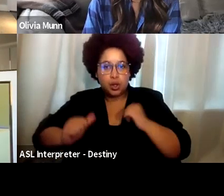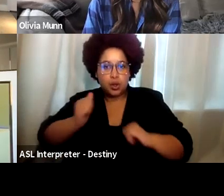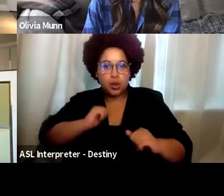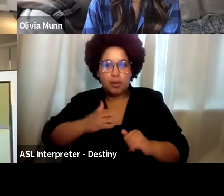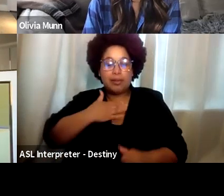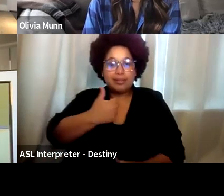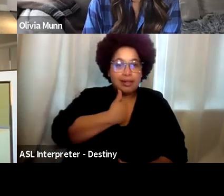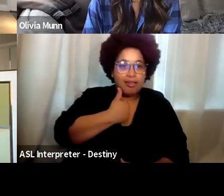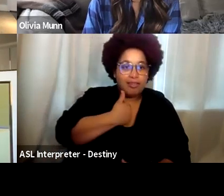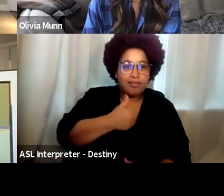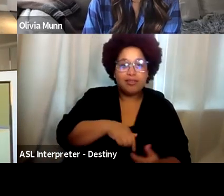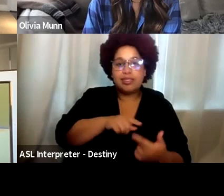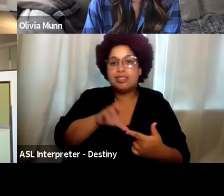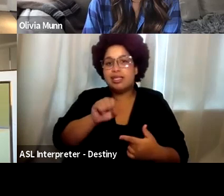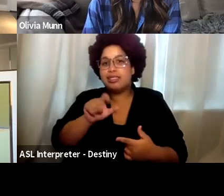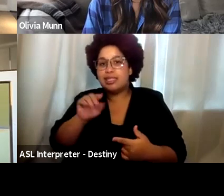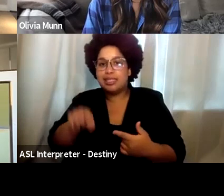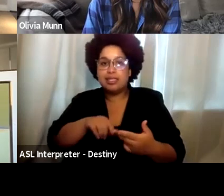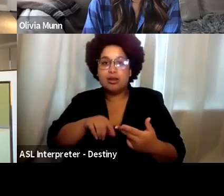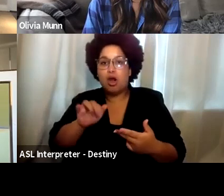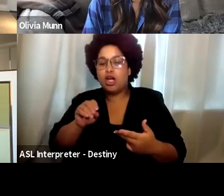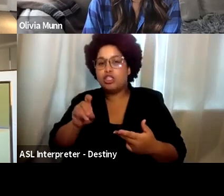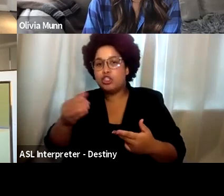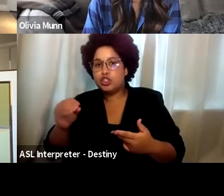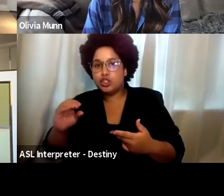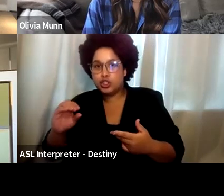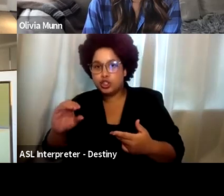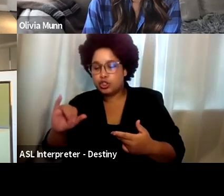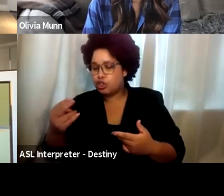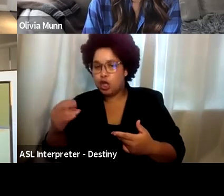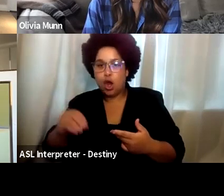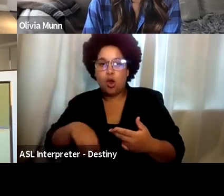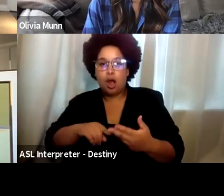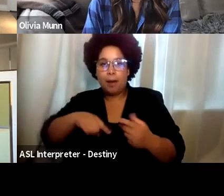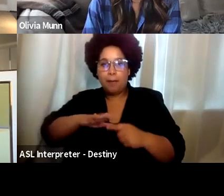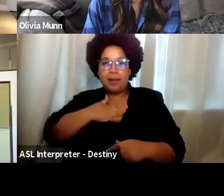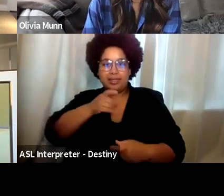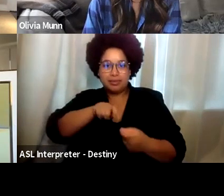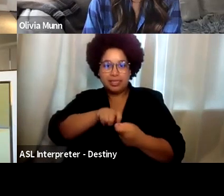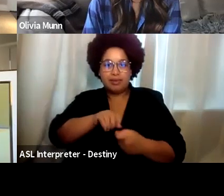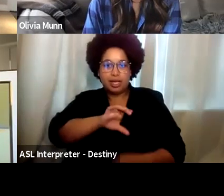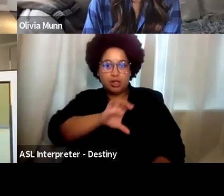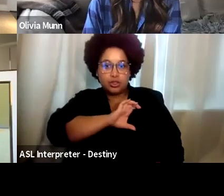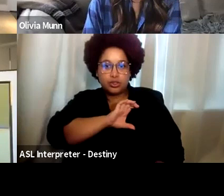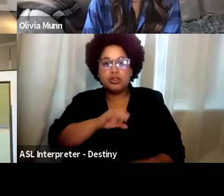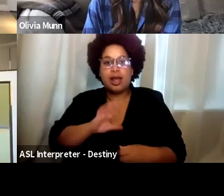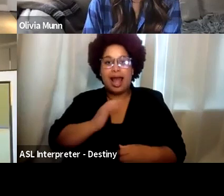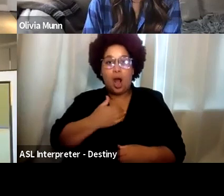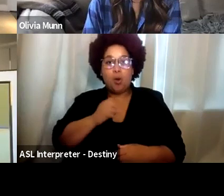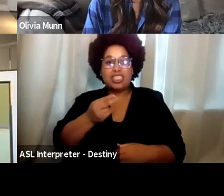was myself, C.S. Lee, Arden Cho, and a few other Asian American actors about my particular character. And it was our